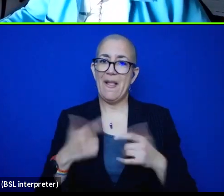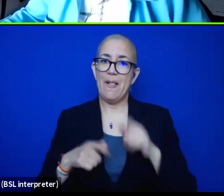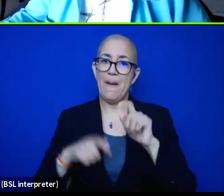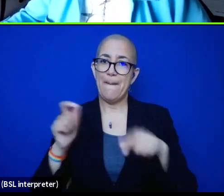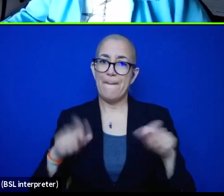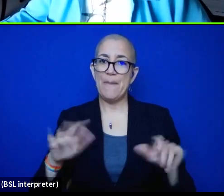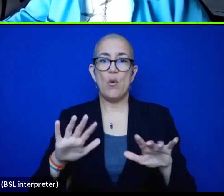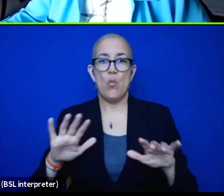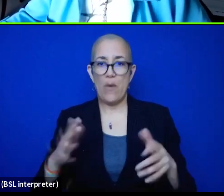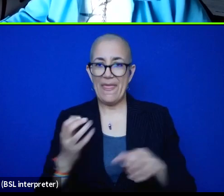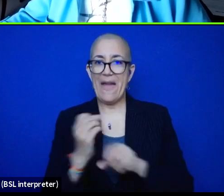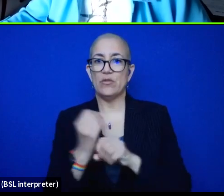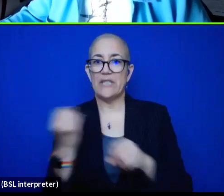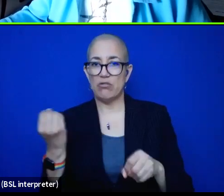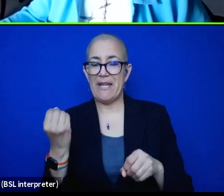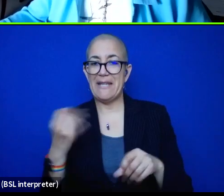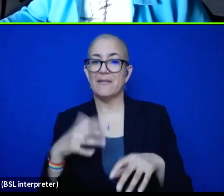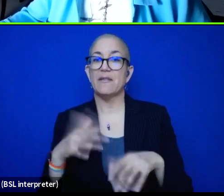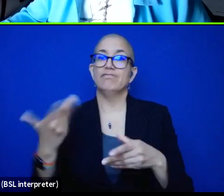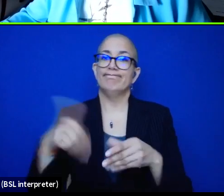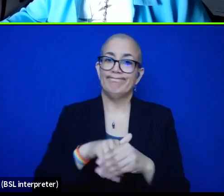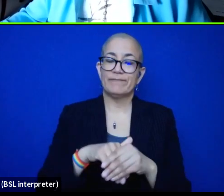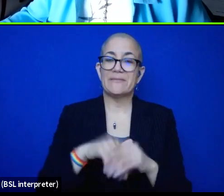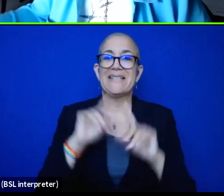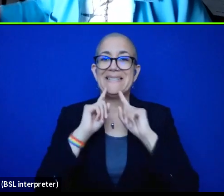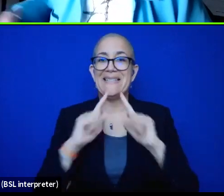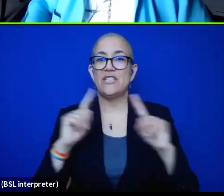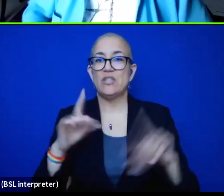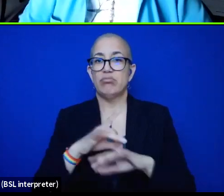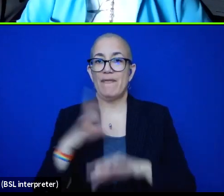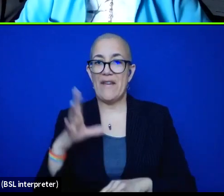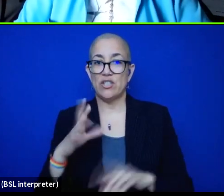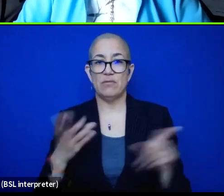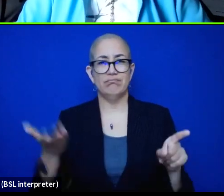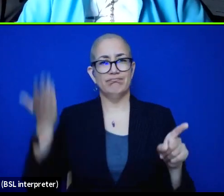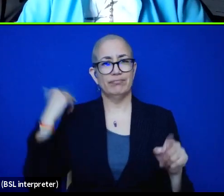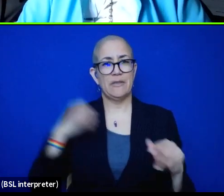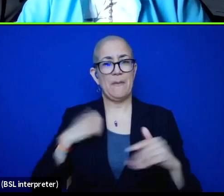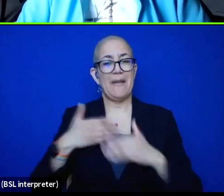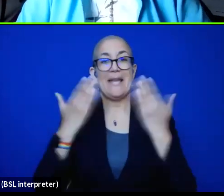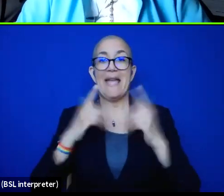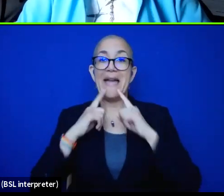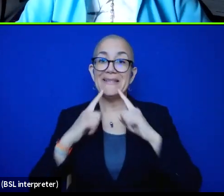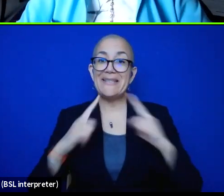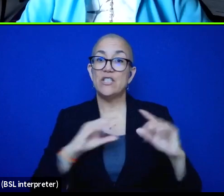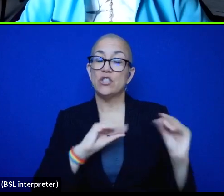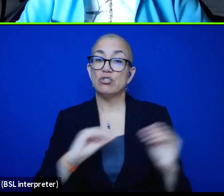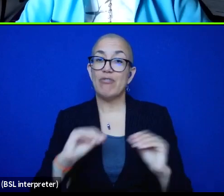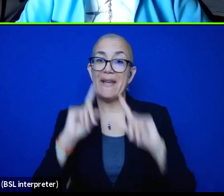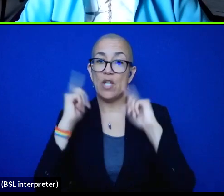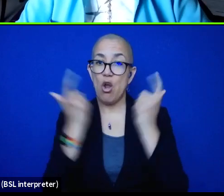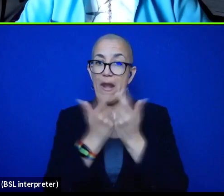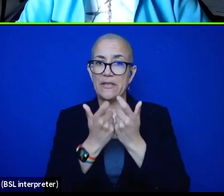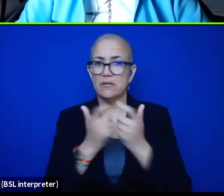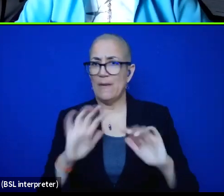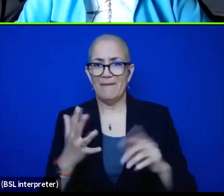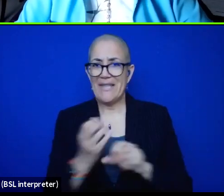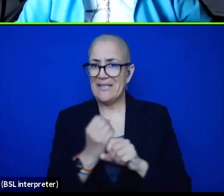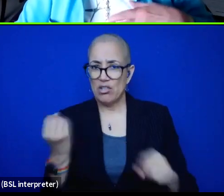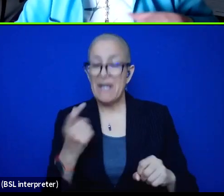entering the teaching profession? Now, if I go back to my young day, there were teacher training colleges where people didn't have degrees, which produced some extremely